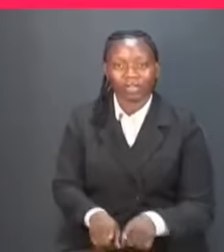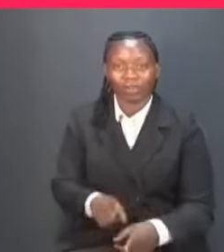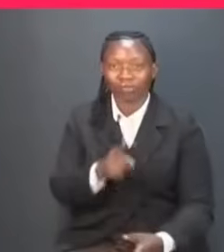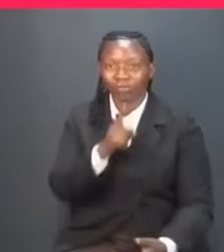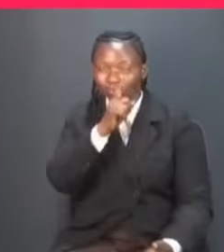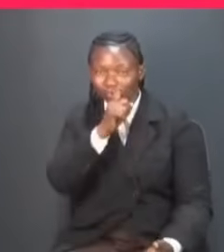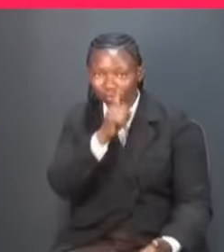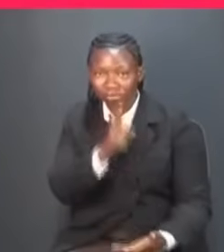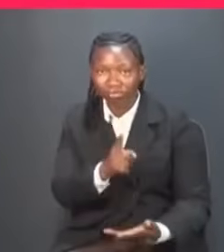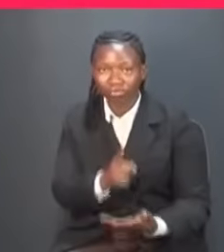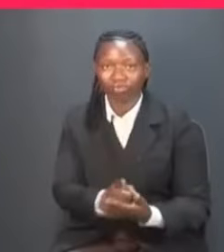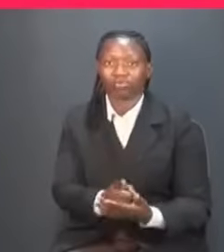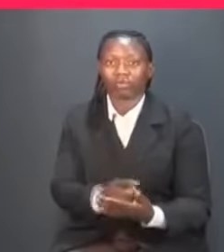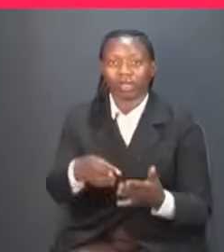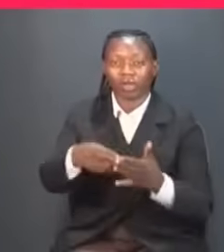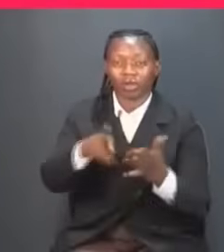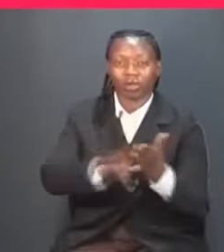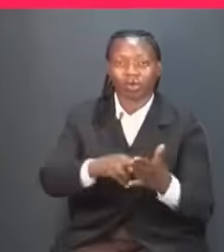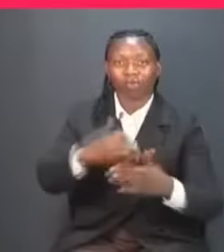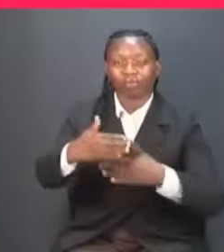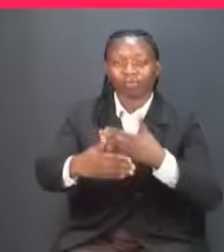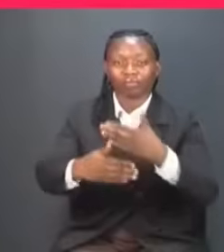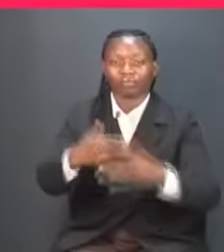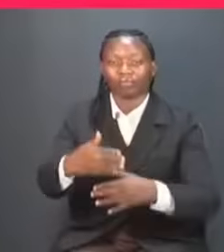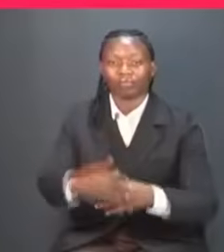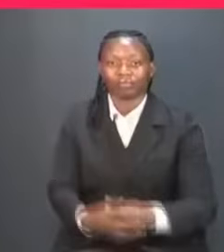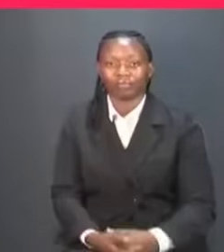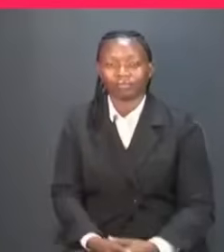record of proceedings.